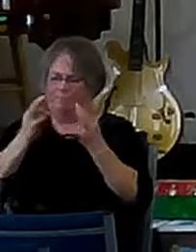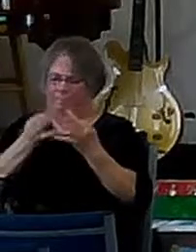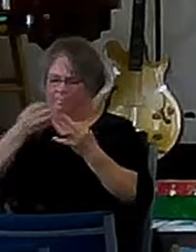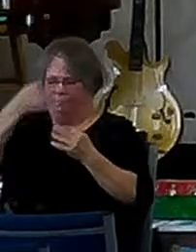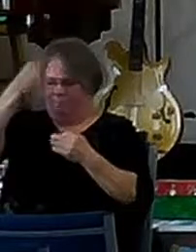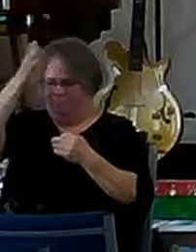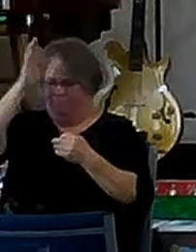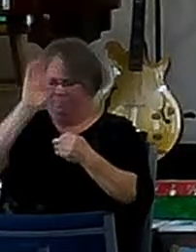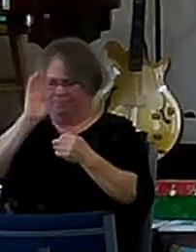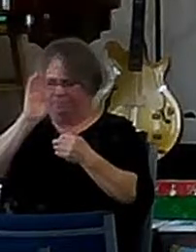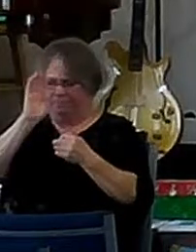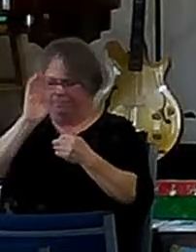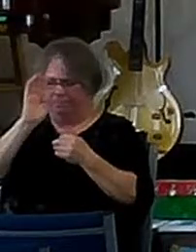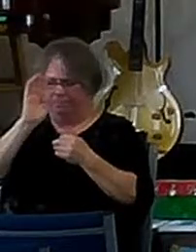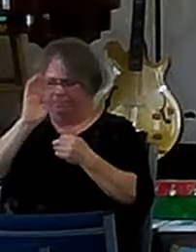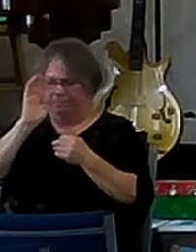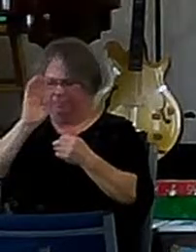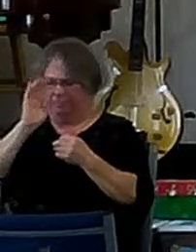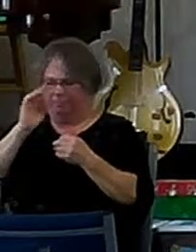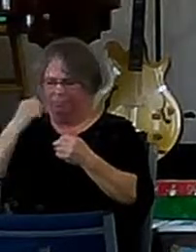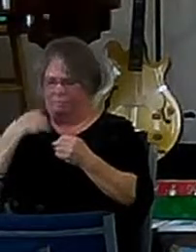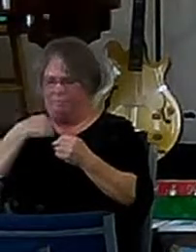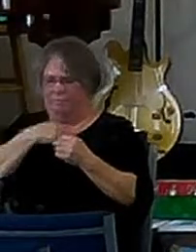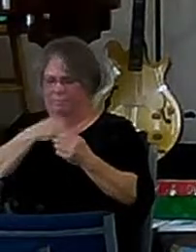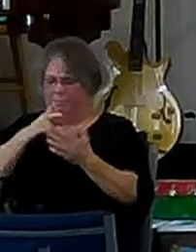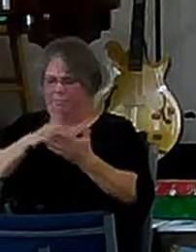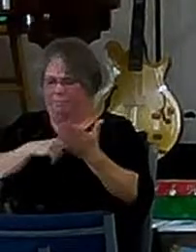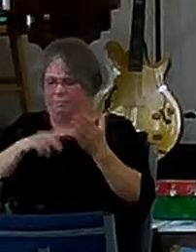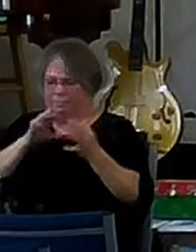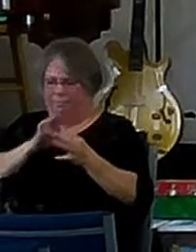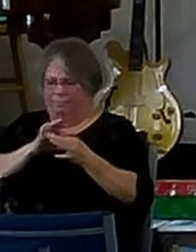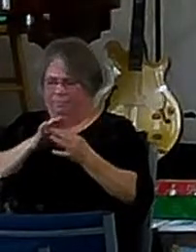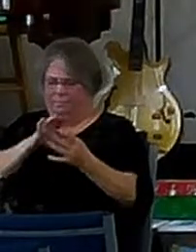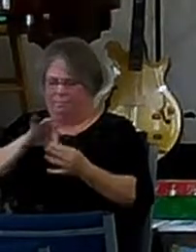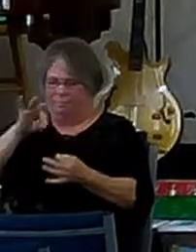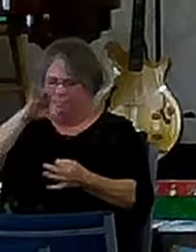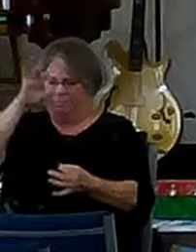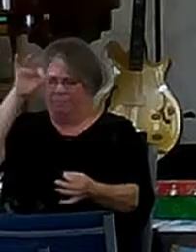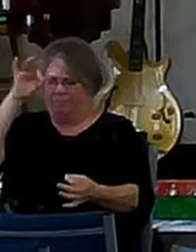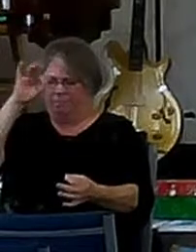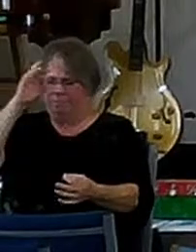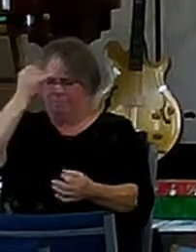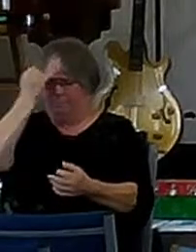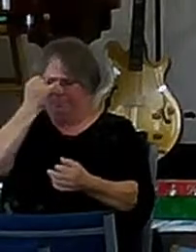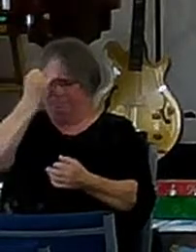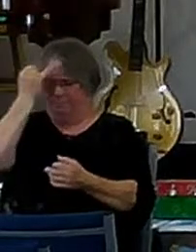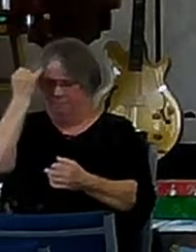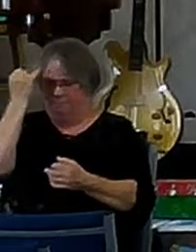we are part of the remnant, if we are part of spiritual Israel,